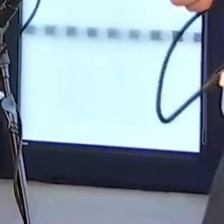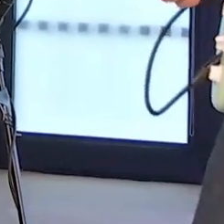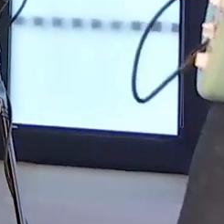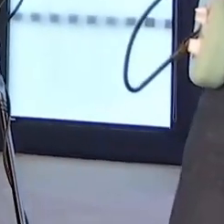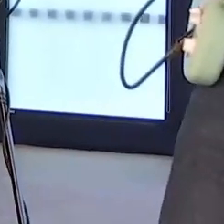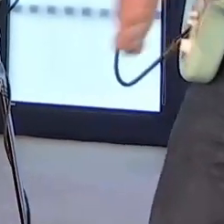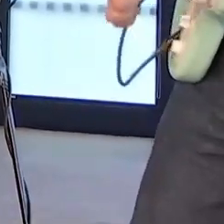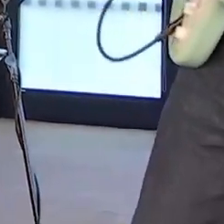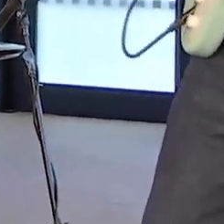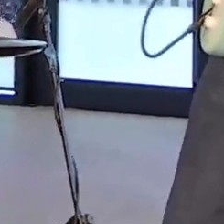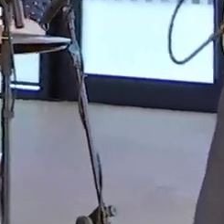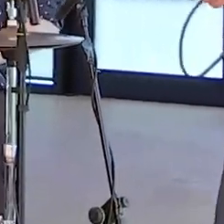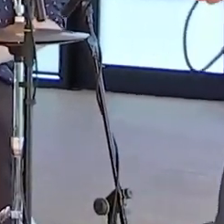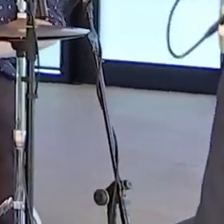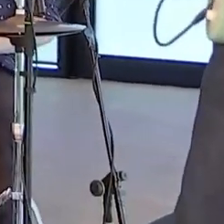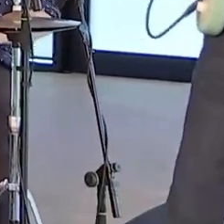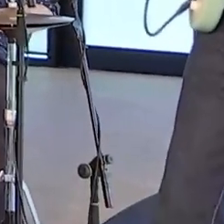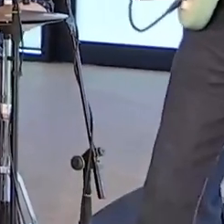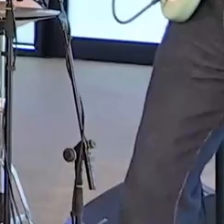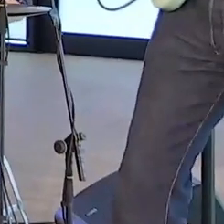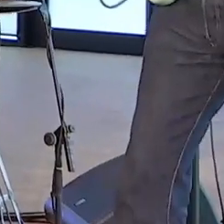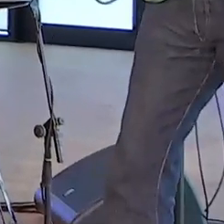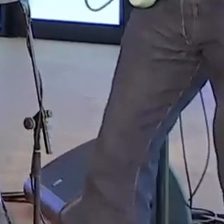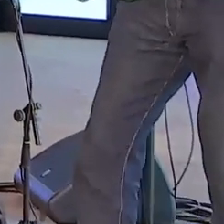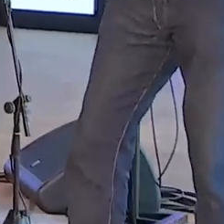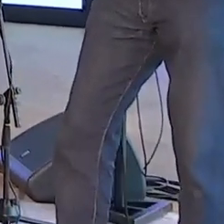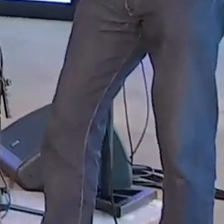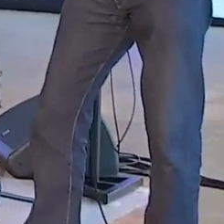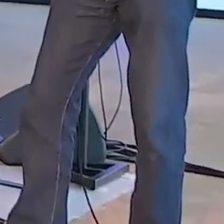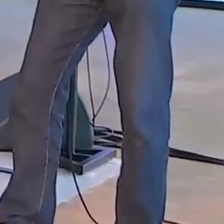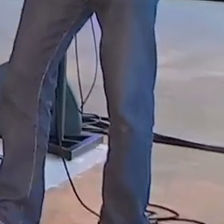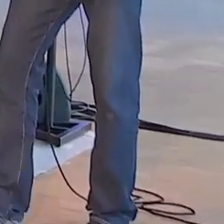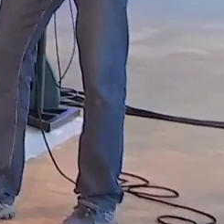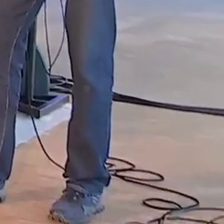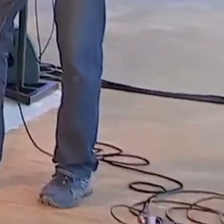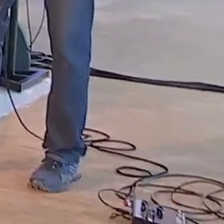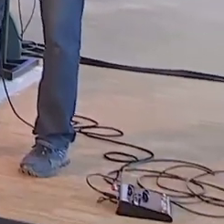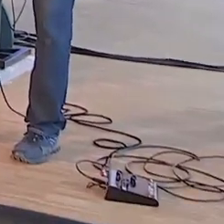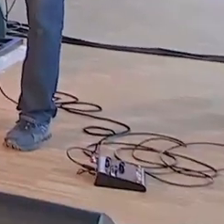had. Baby, yeah, and don't you cry